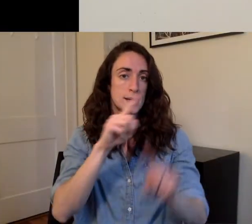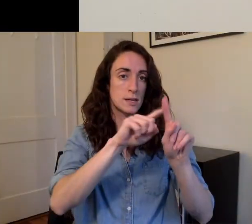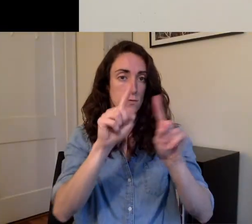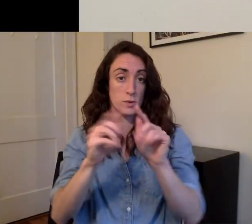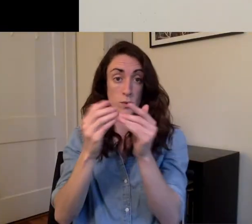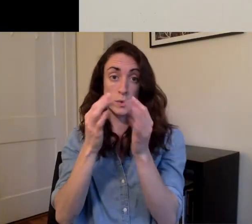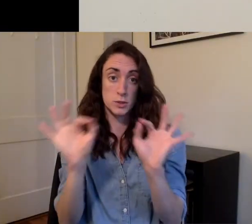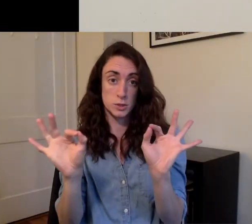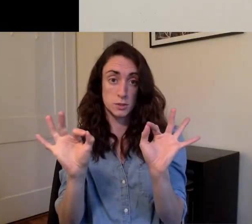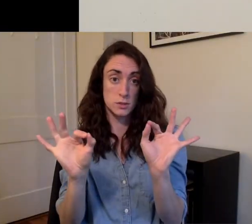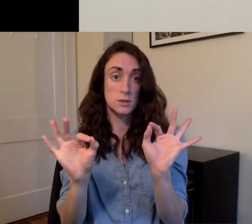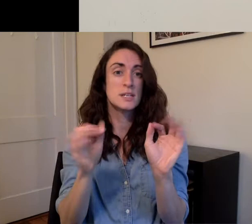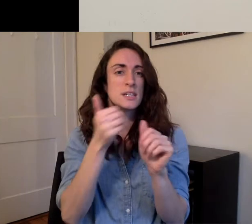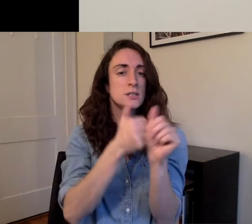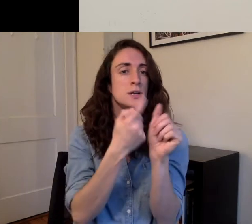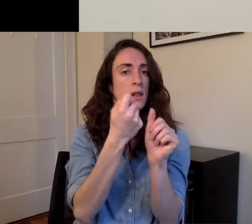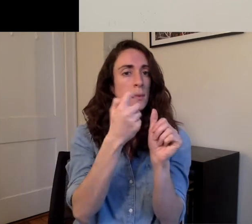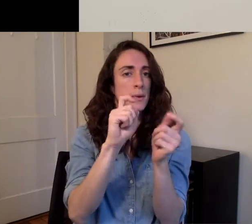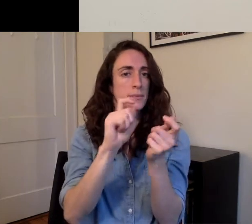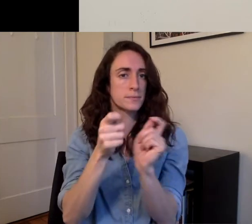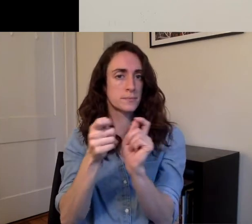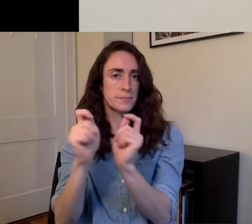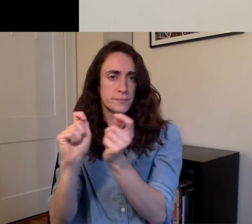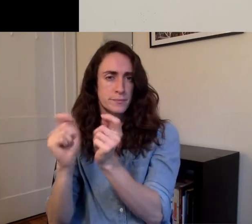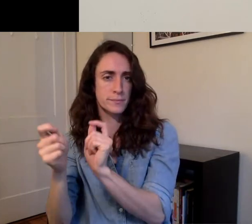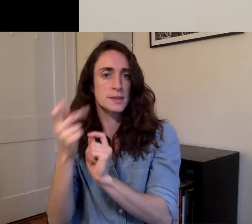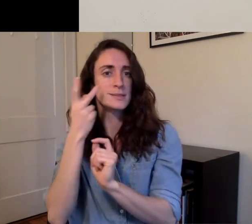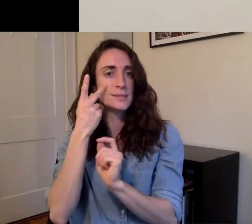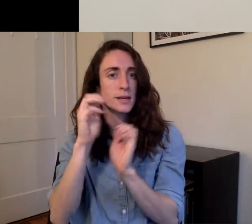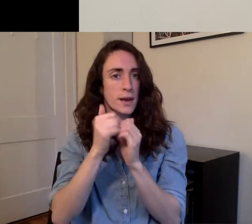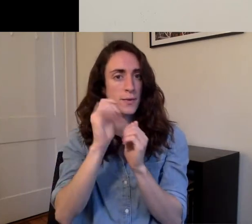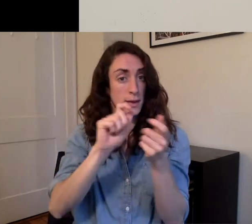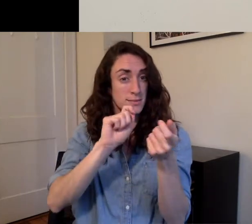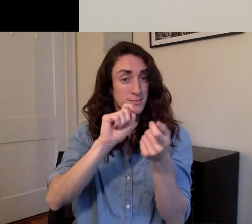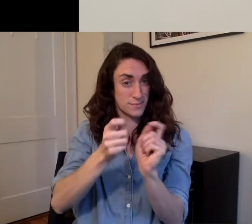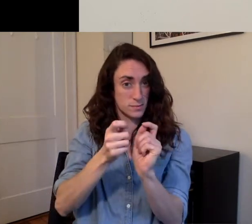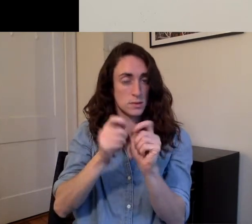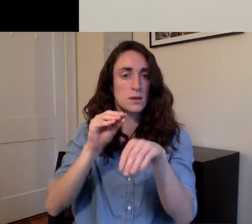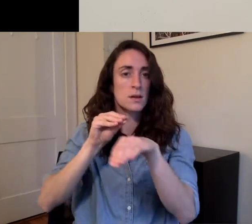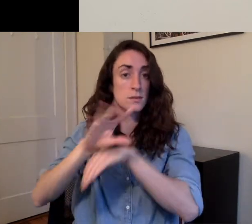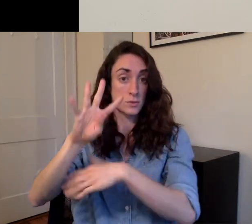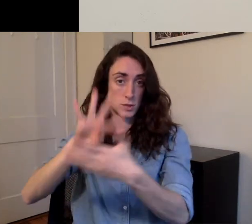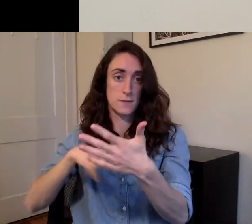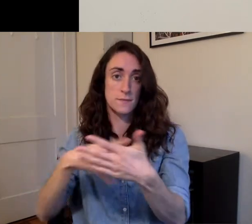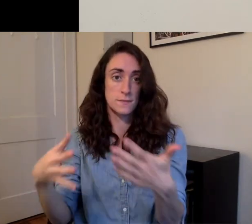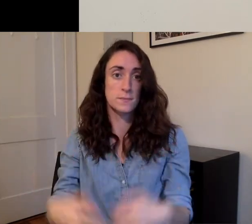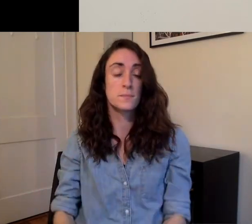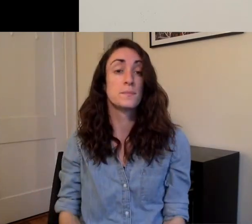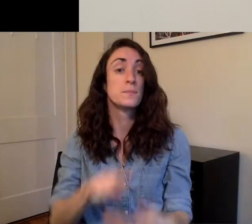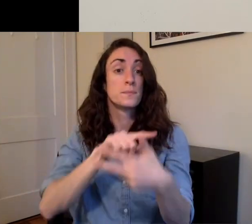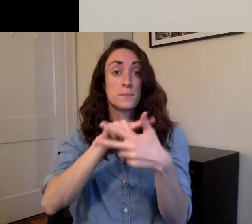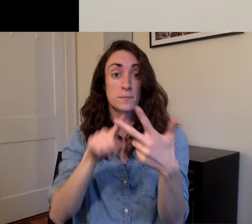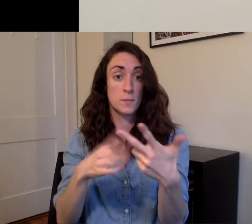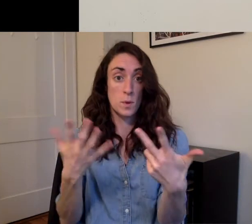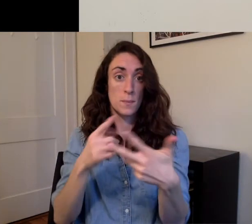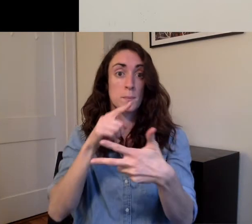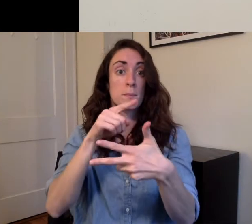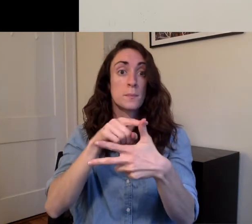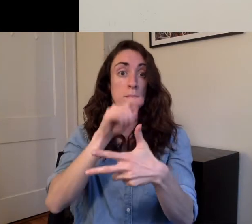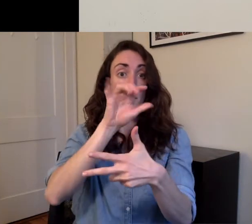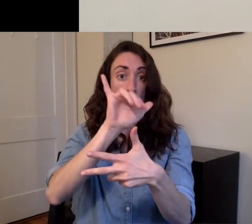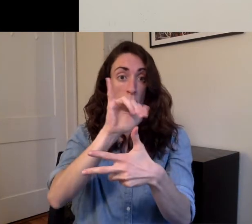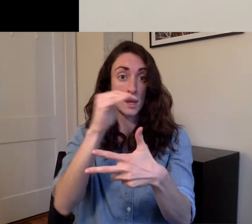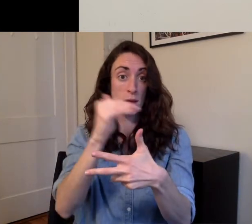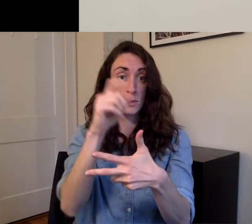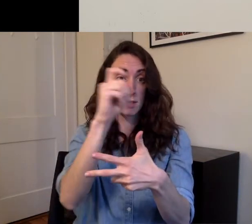First, we'll look at three different equations. Each one is a little bit different from the others, and we're going to see how those changes affect the graph.